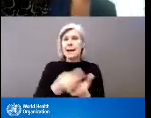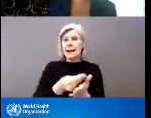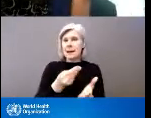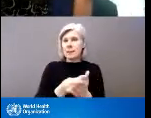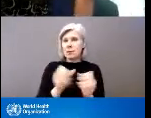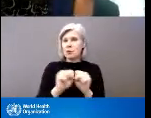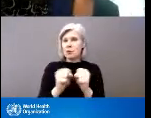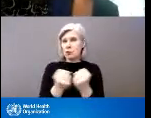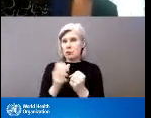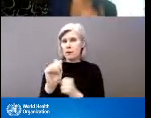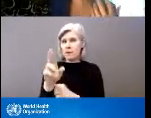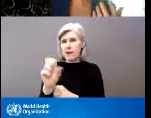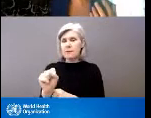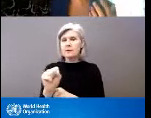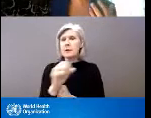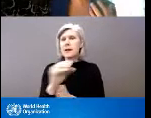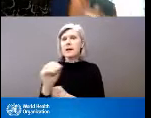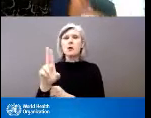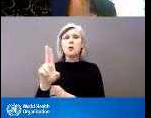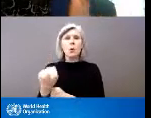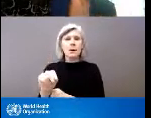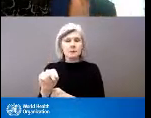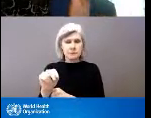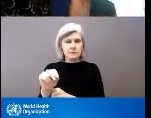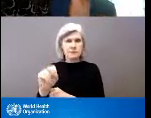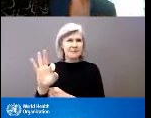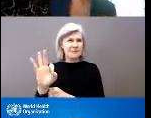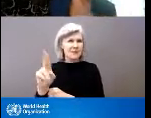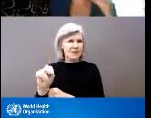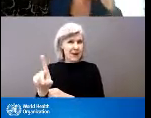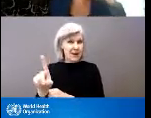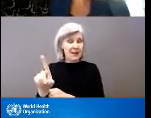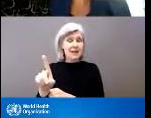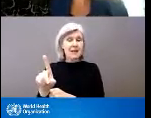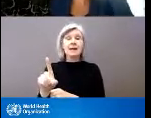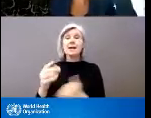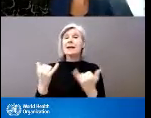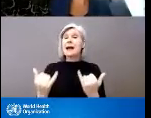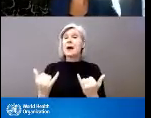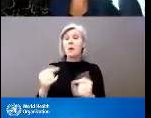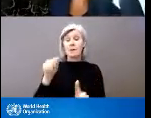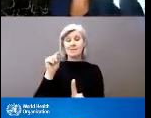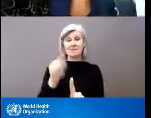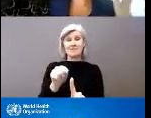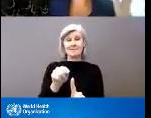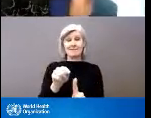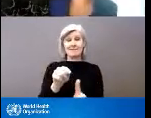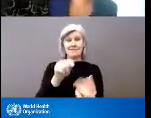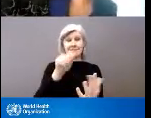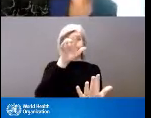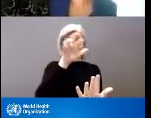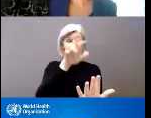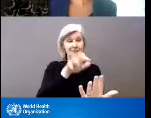Fund. And what the report does is outlines, and I'm going